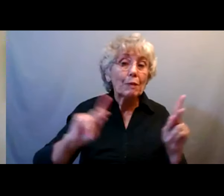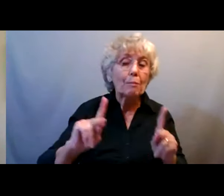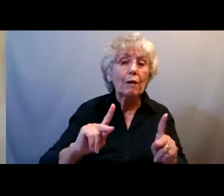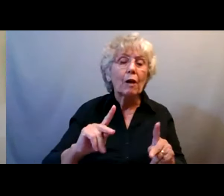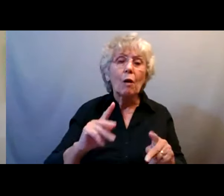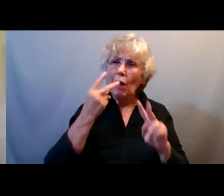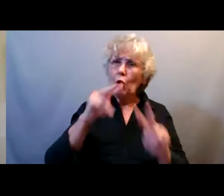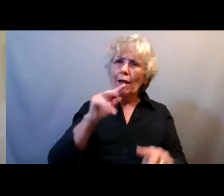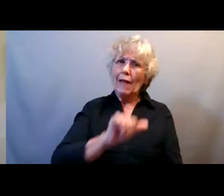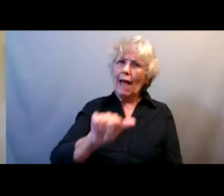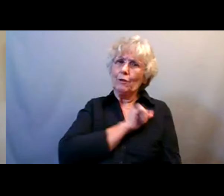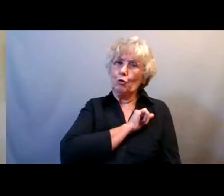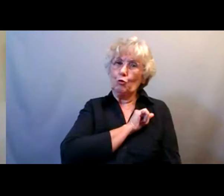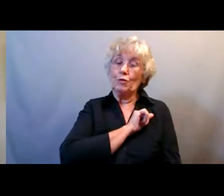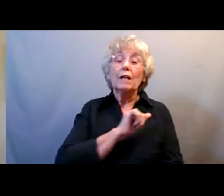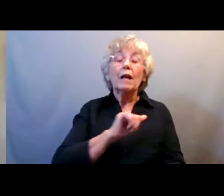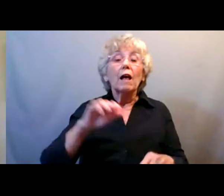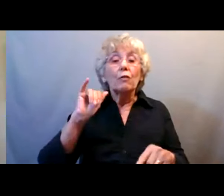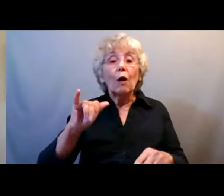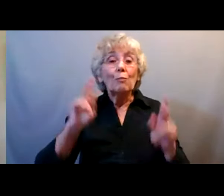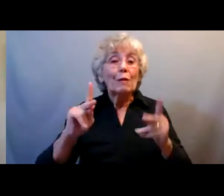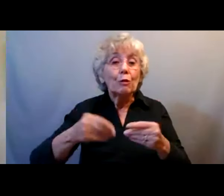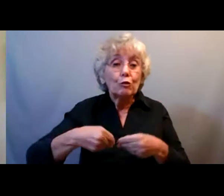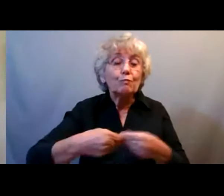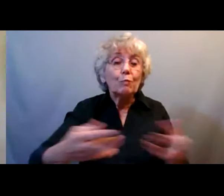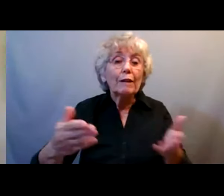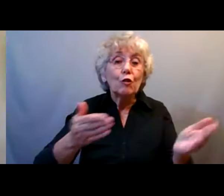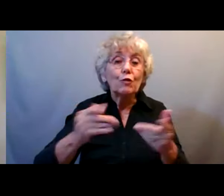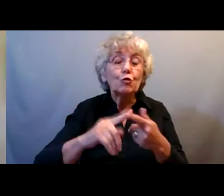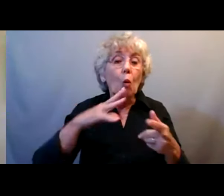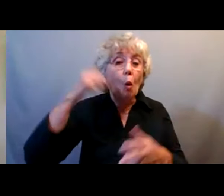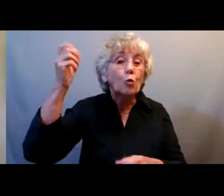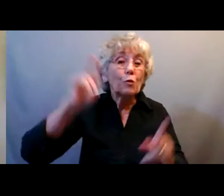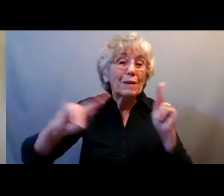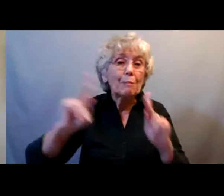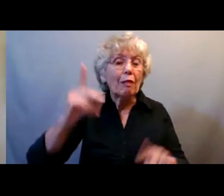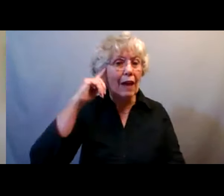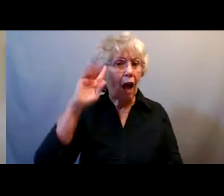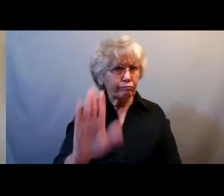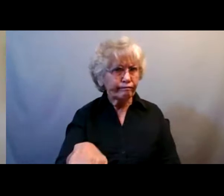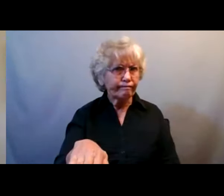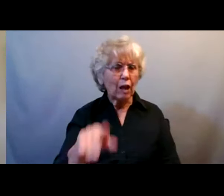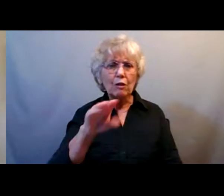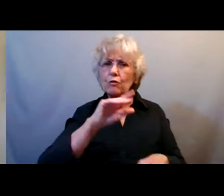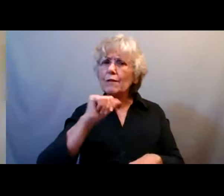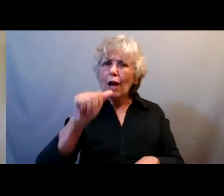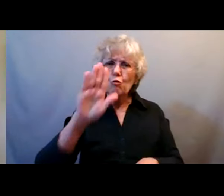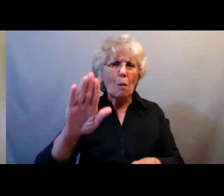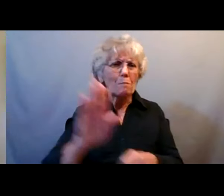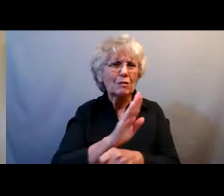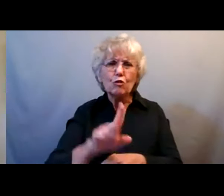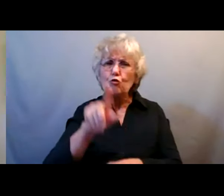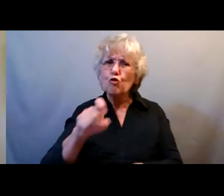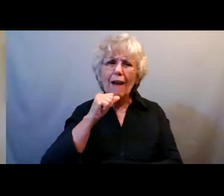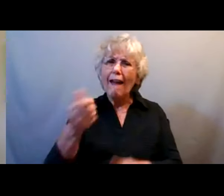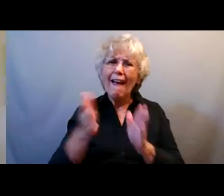older people and people serving older people, at least that I've come across, think that it's none of their business to ask these questions. And so I